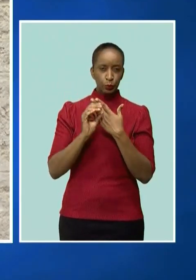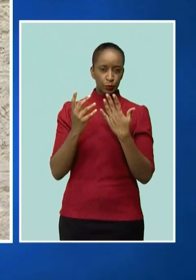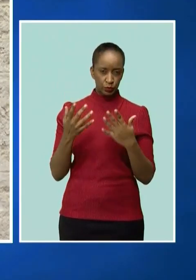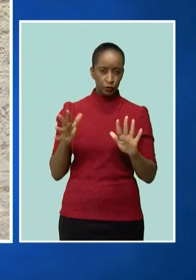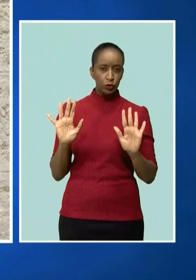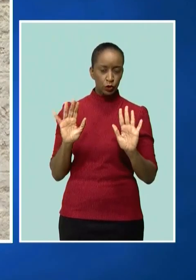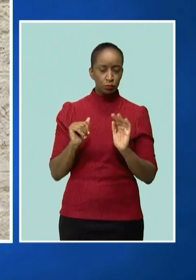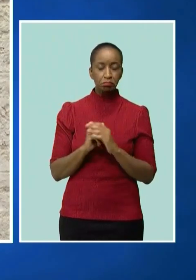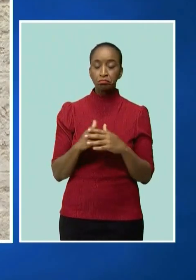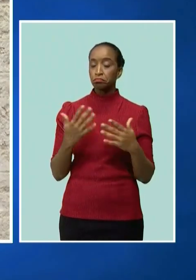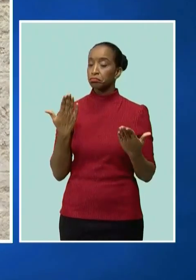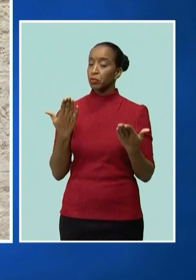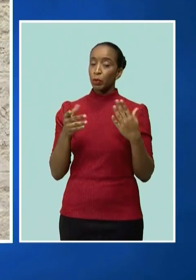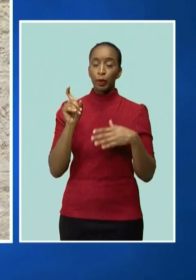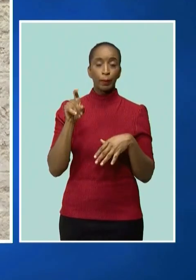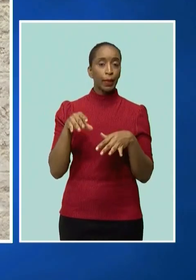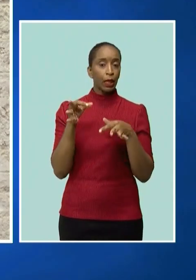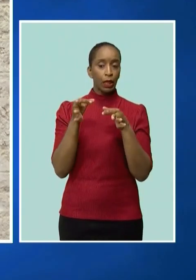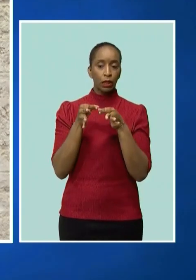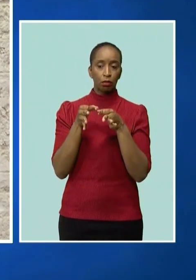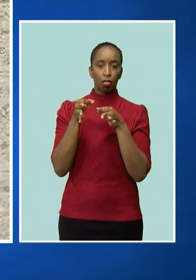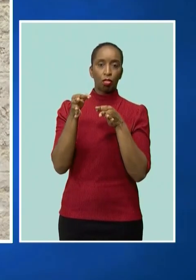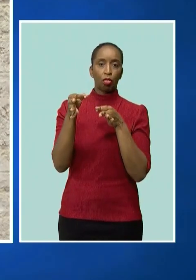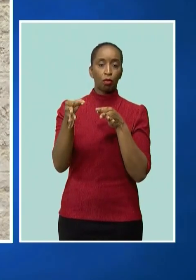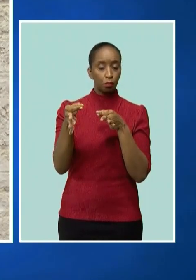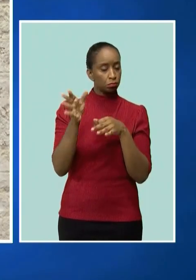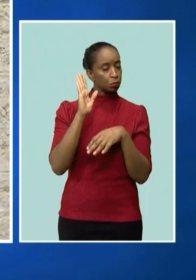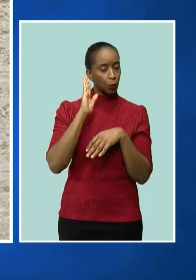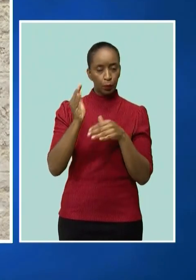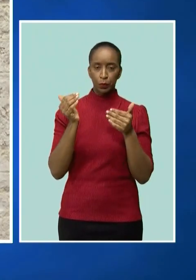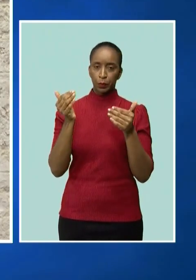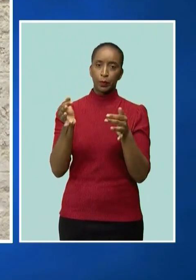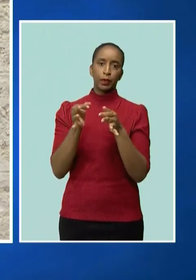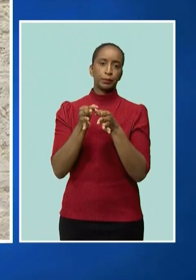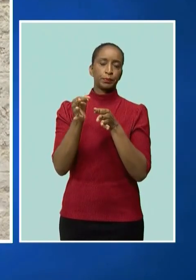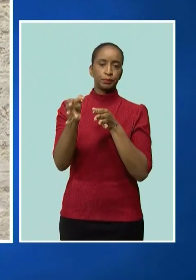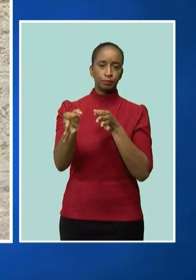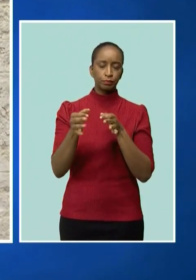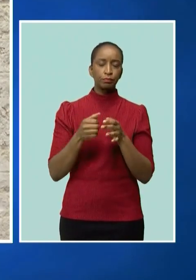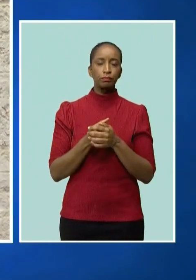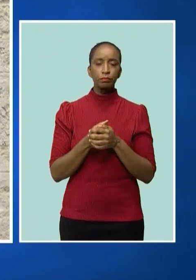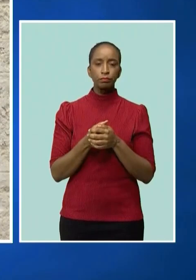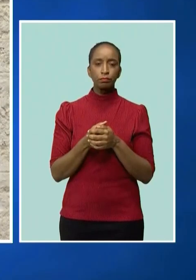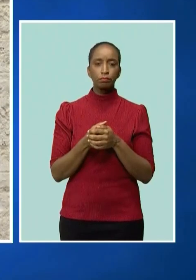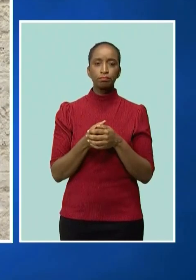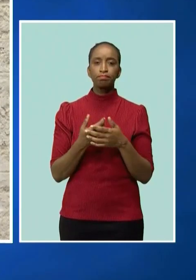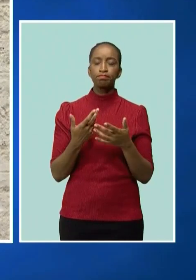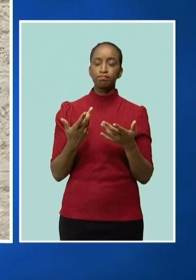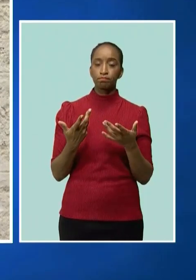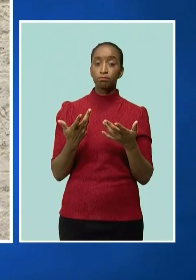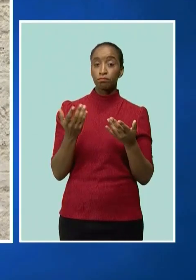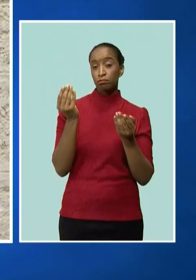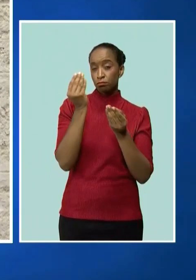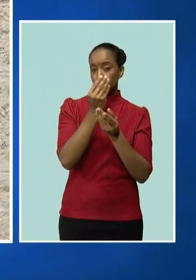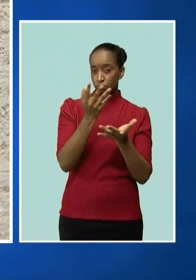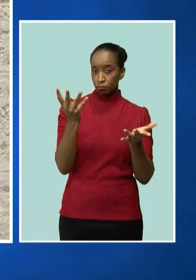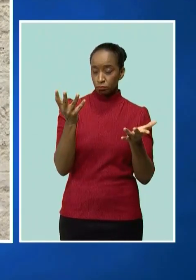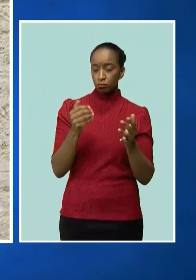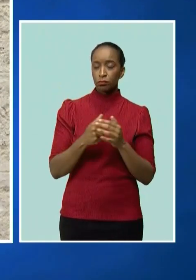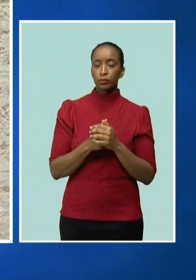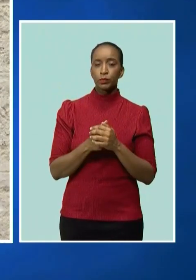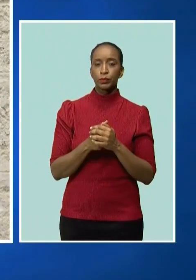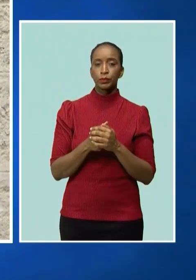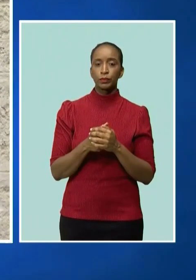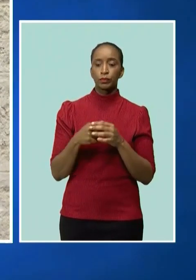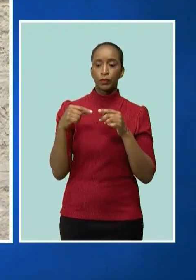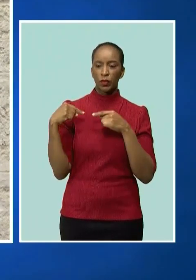to extend, we will extend. But what we're adding to the mix, and what most people perhaps are not aware, is that over the course of the